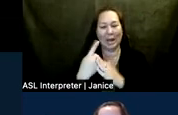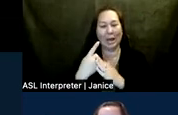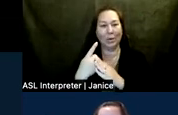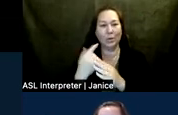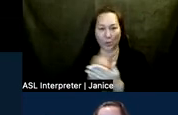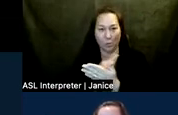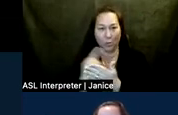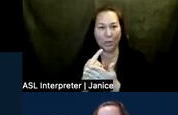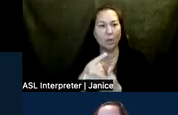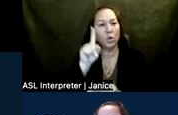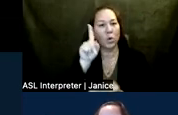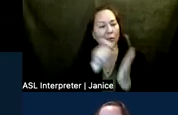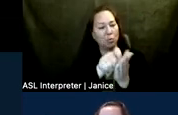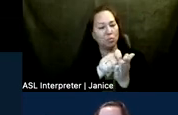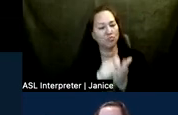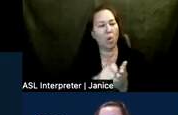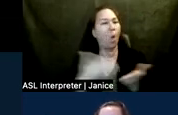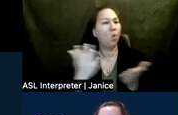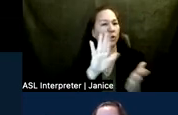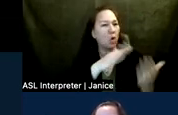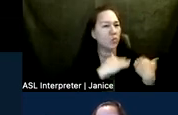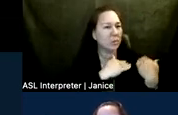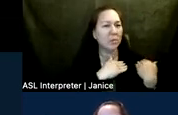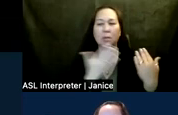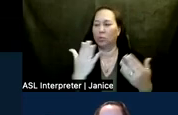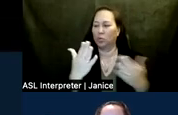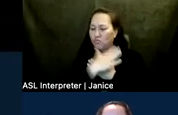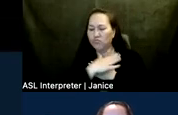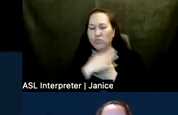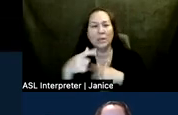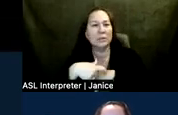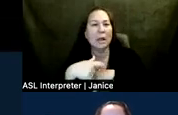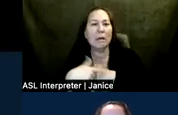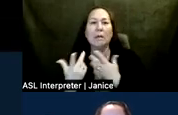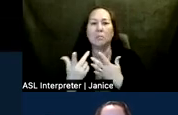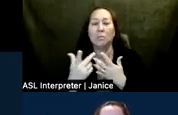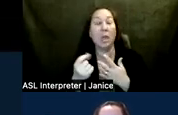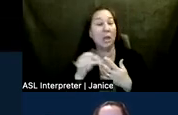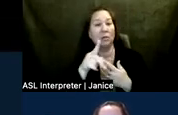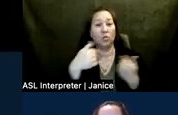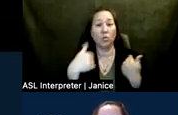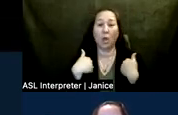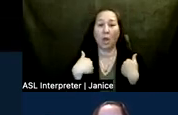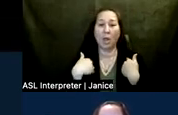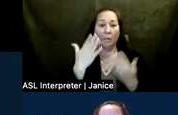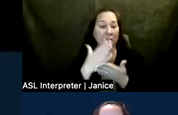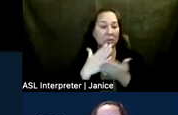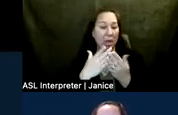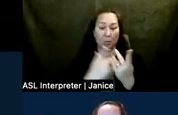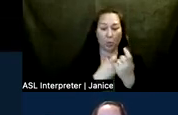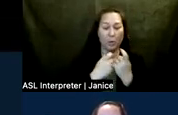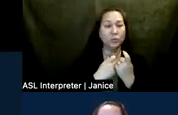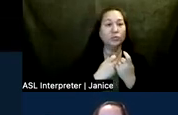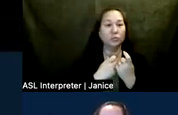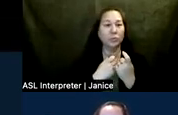what your responsibilities are, what your rest periods are. So if you do have some questions as to how